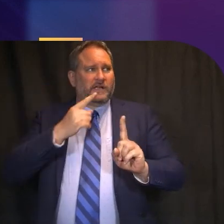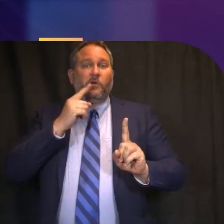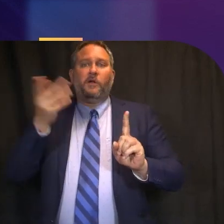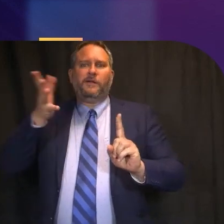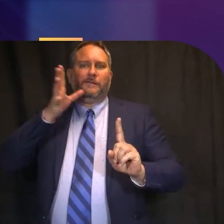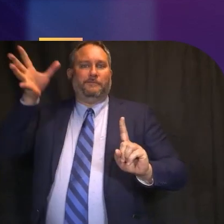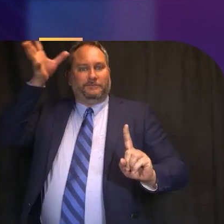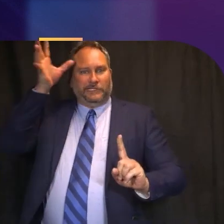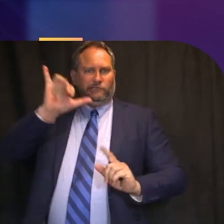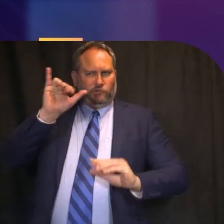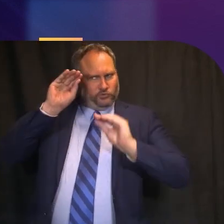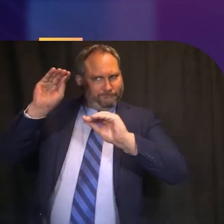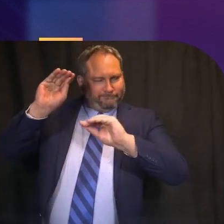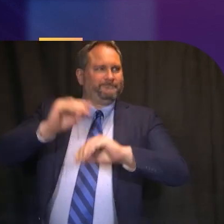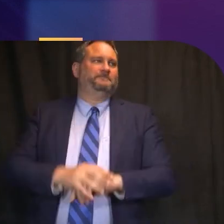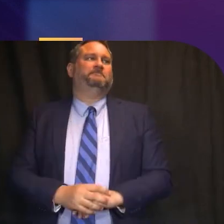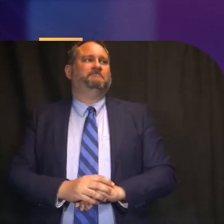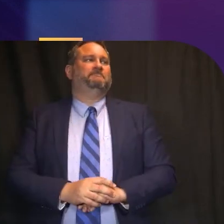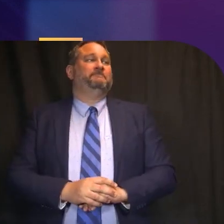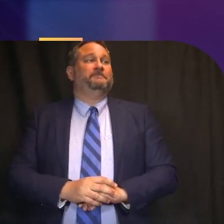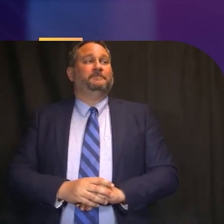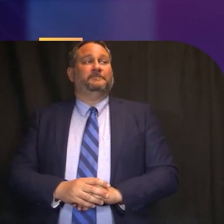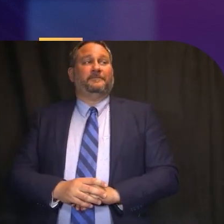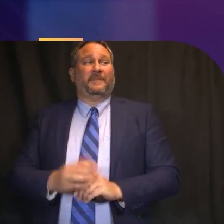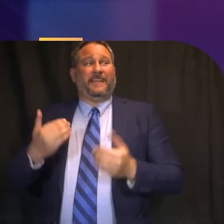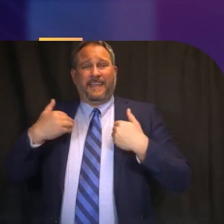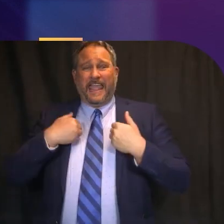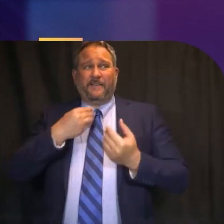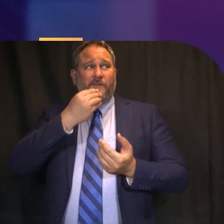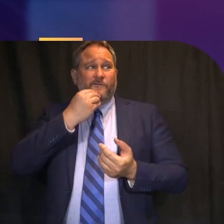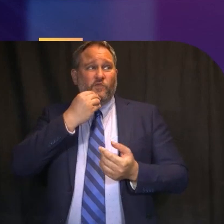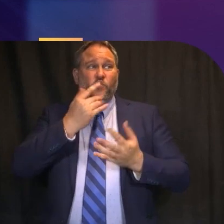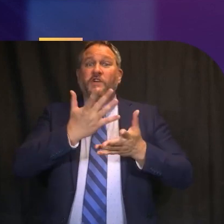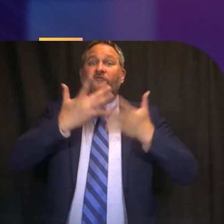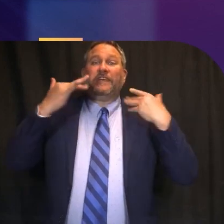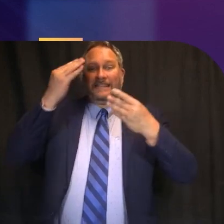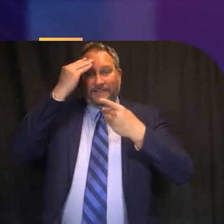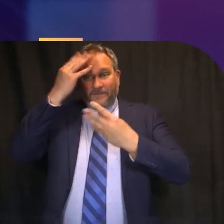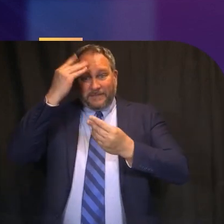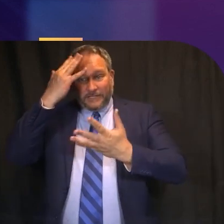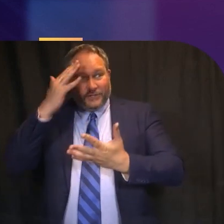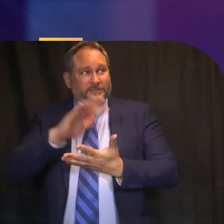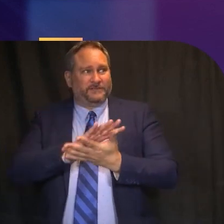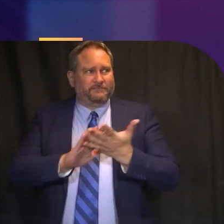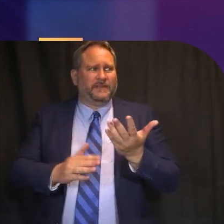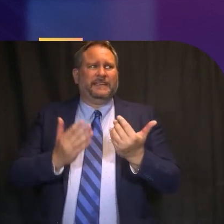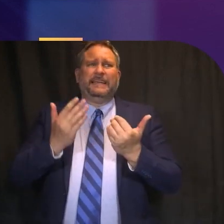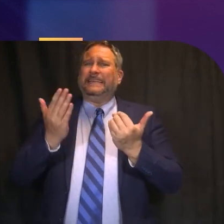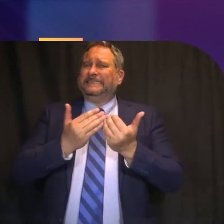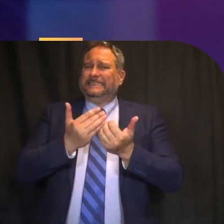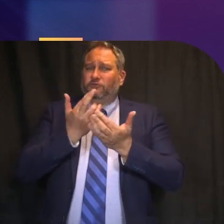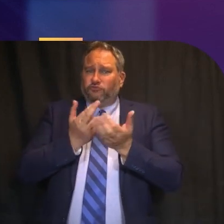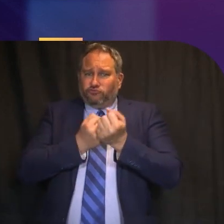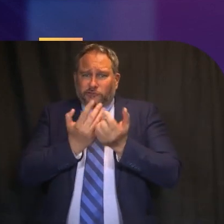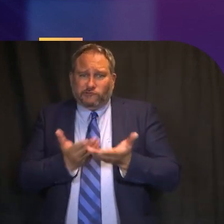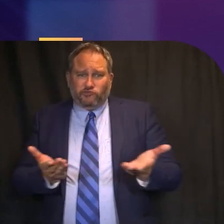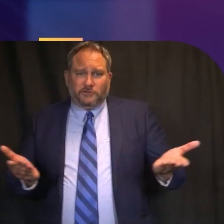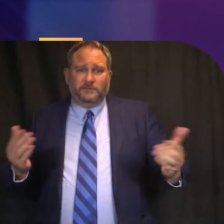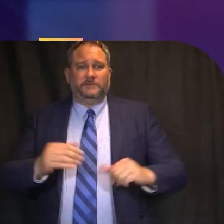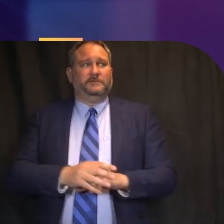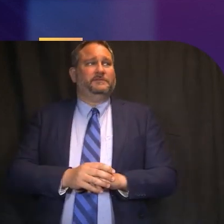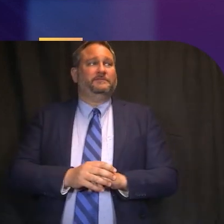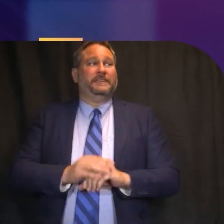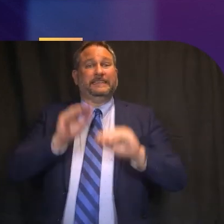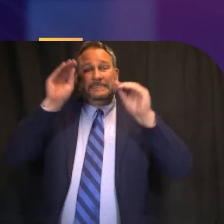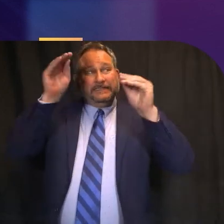additional resources. I will have educators and medical professionals to supervise the construction of the curriculum, and I plan to partner with the Association